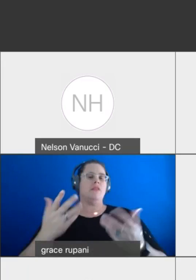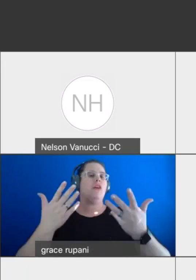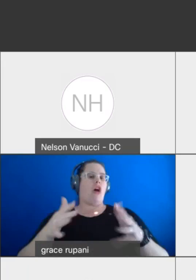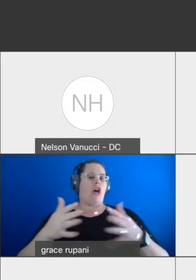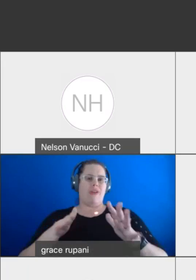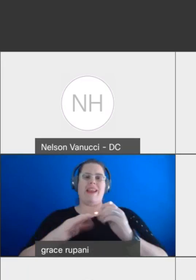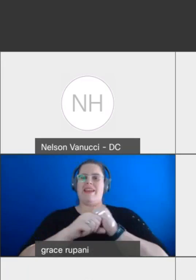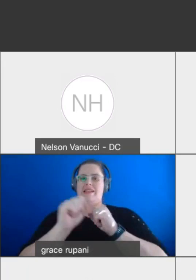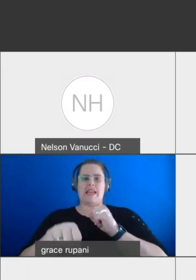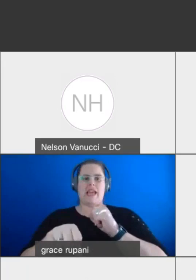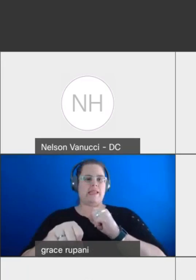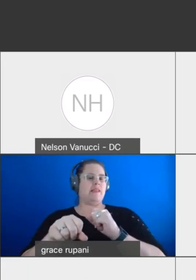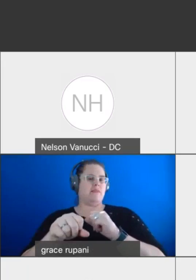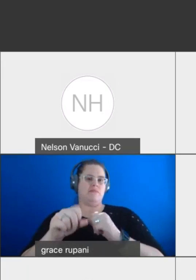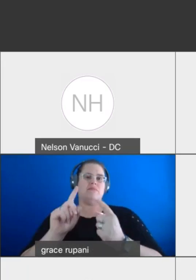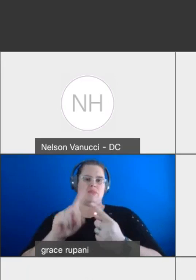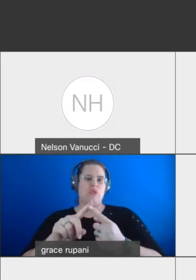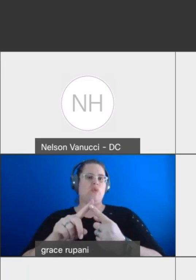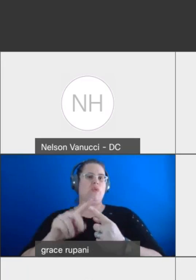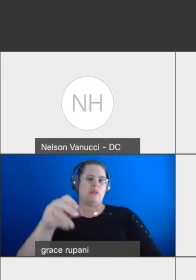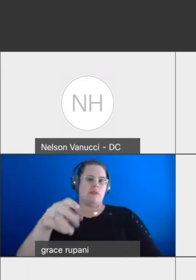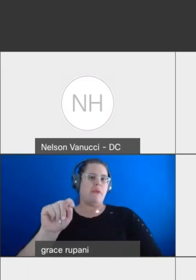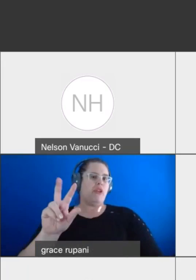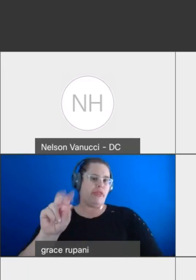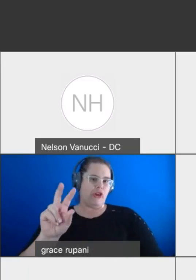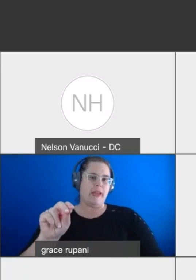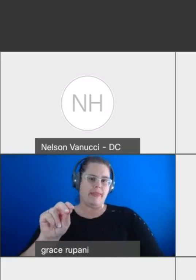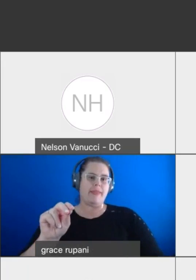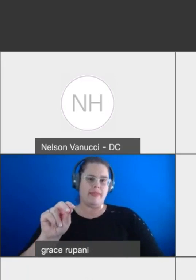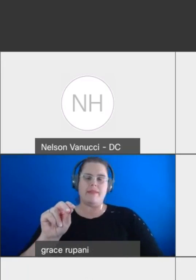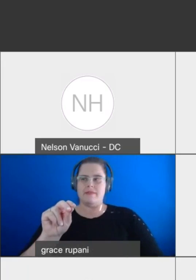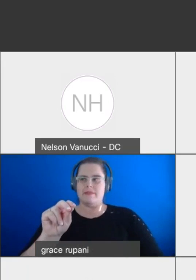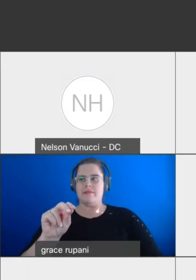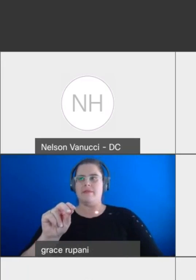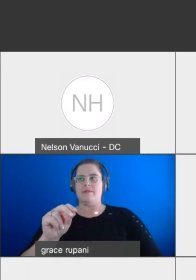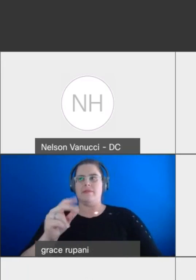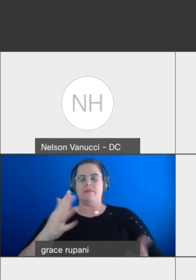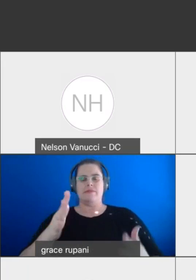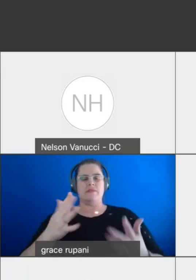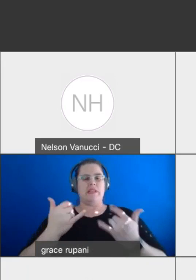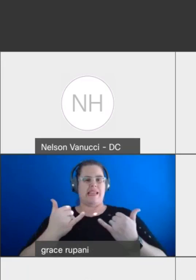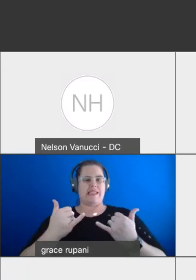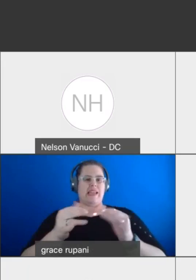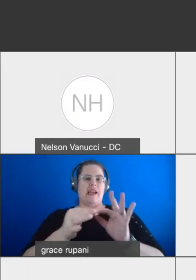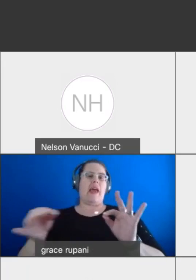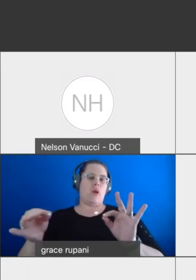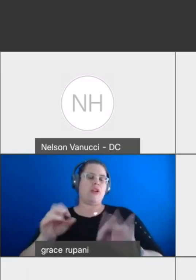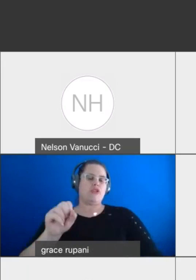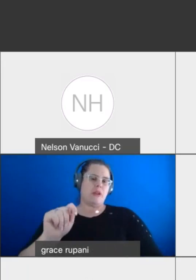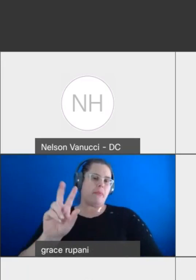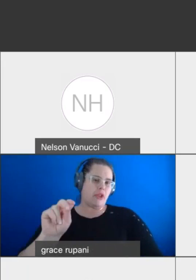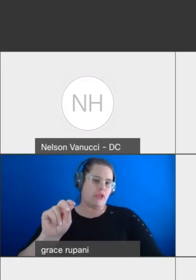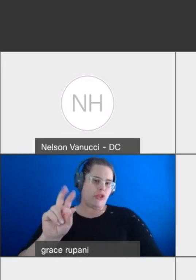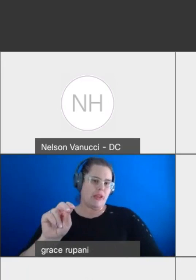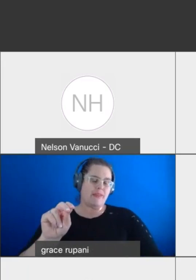with what is existing in it. We are seeking some additional flexibility, and that's the information that we will share as soon